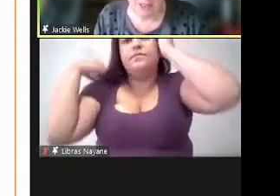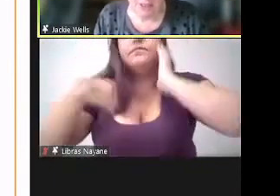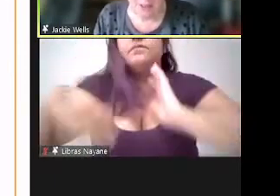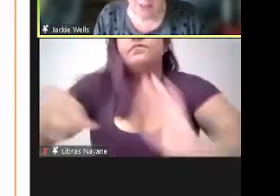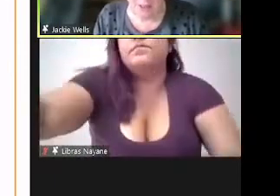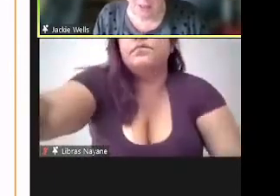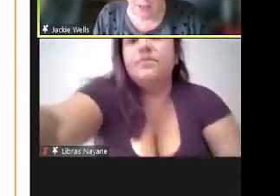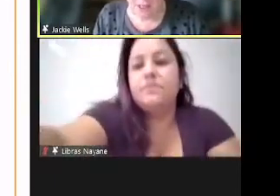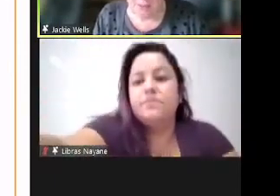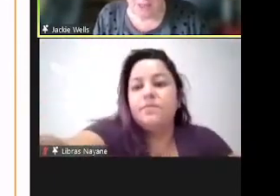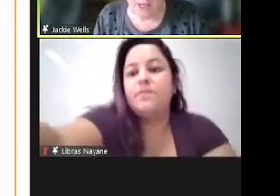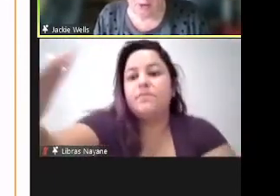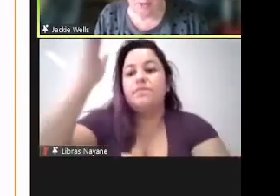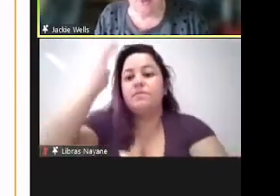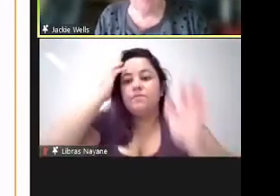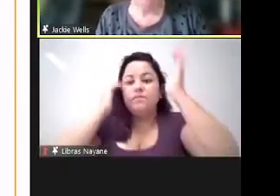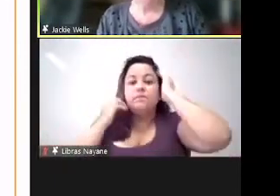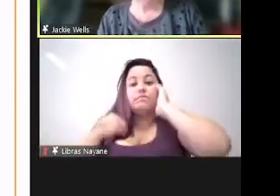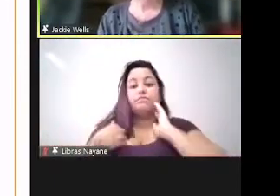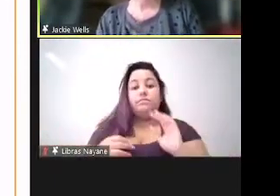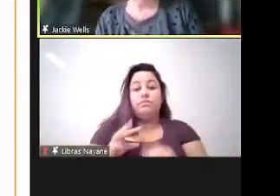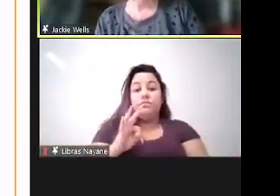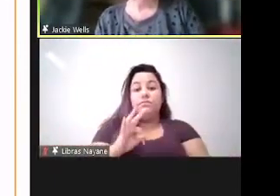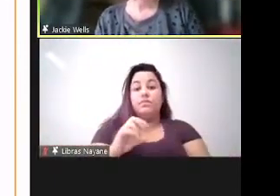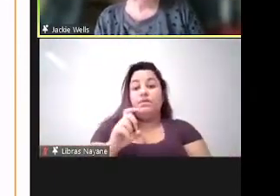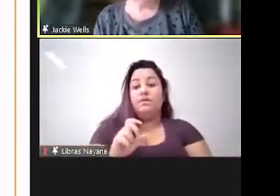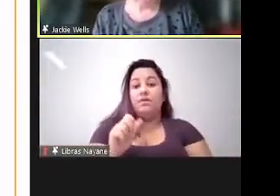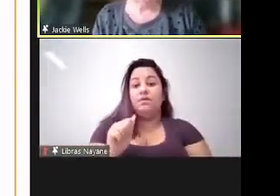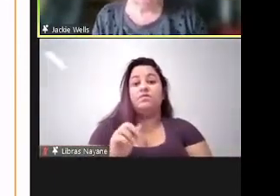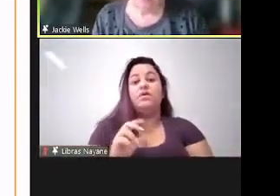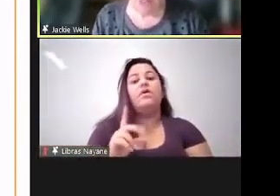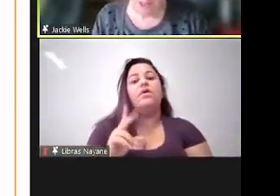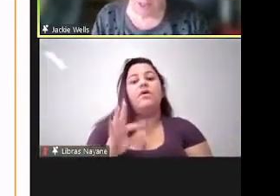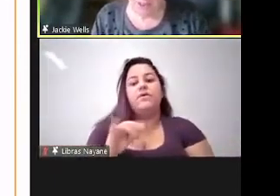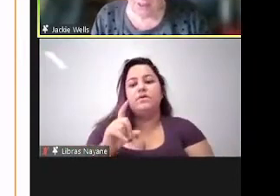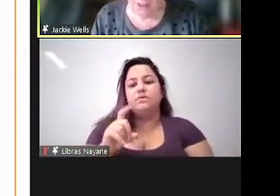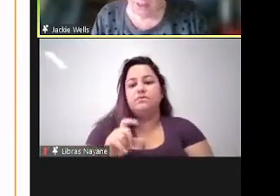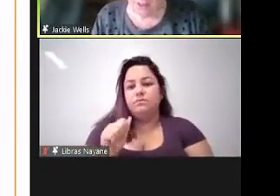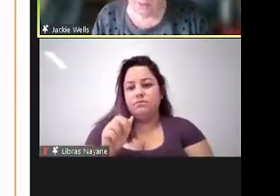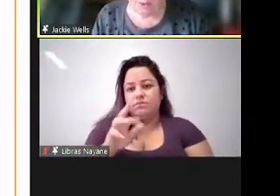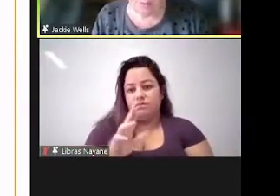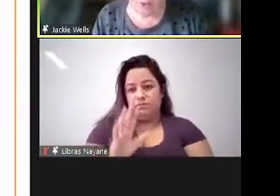tax. And with the help of the Pensions Policy Institute,